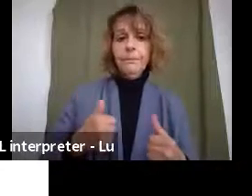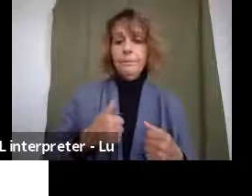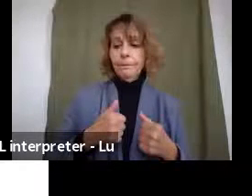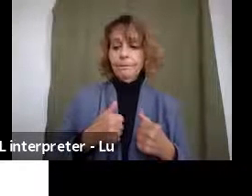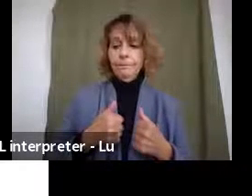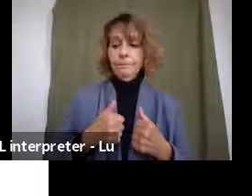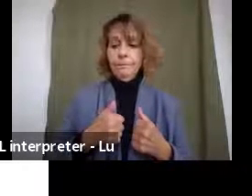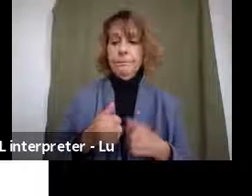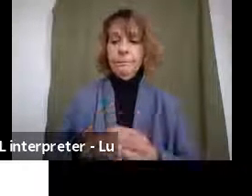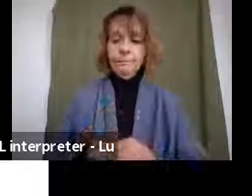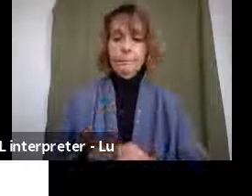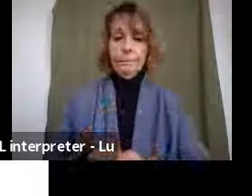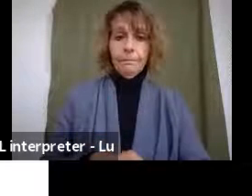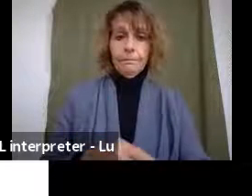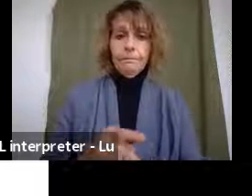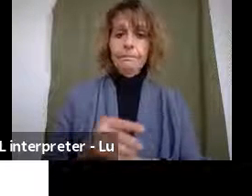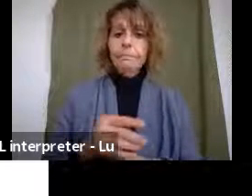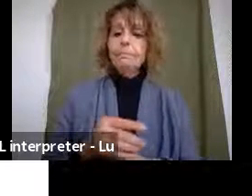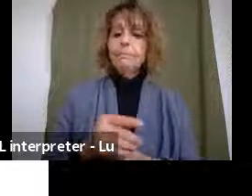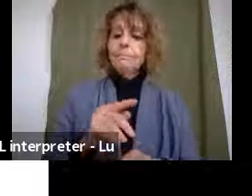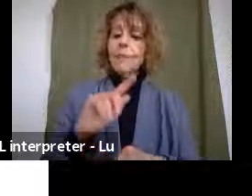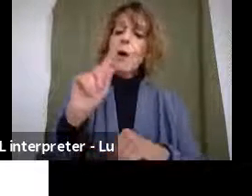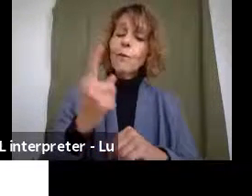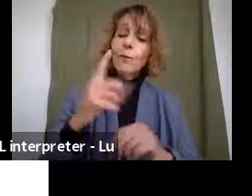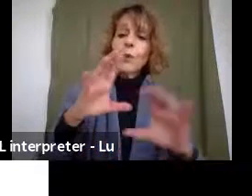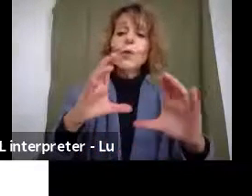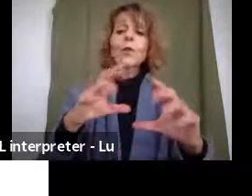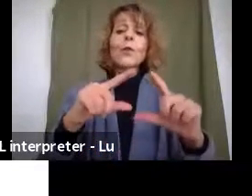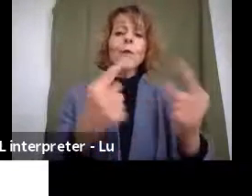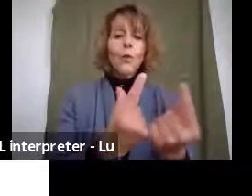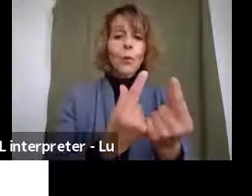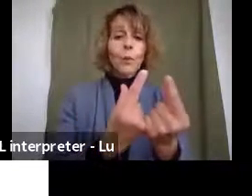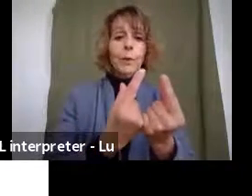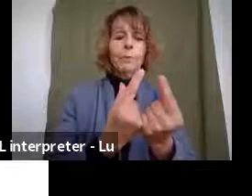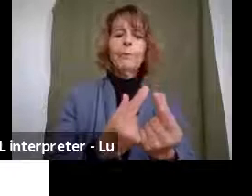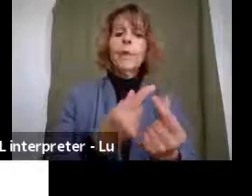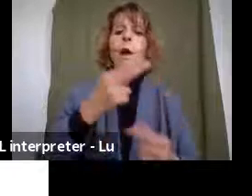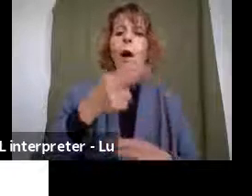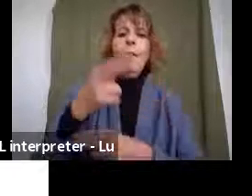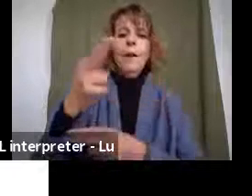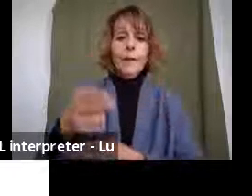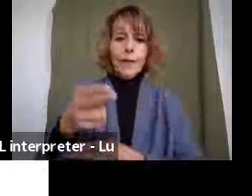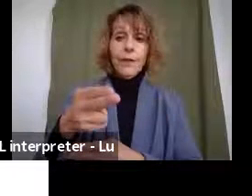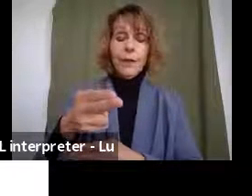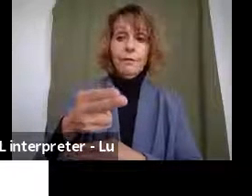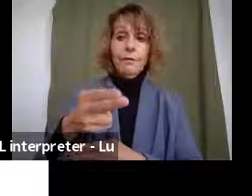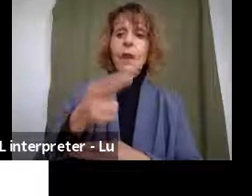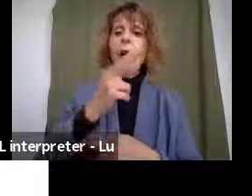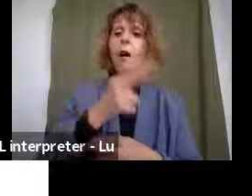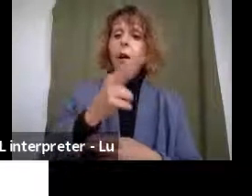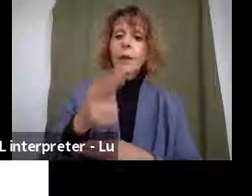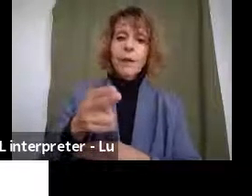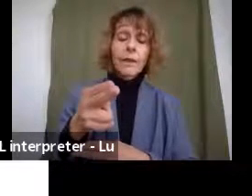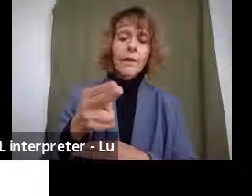First, let's look at people with hard of hearing. You can be any age and be hard of hearing,